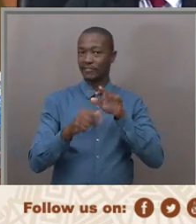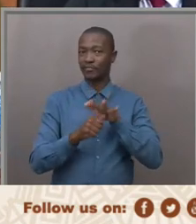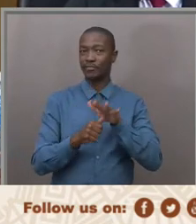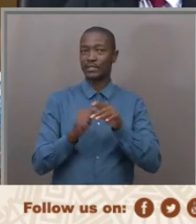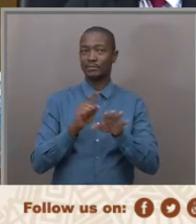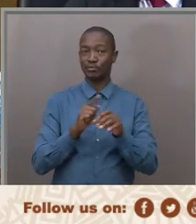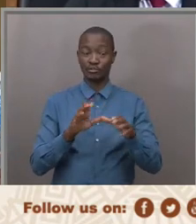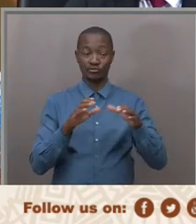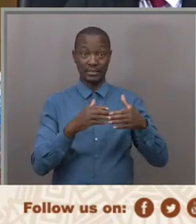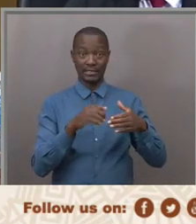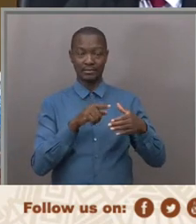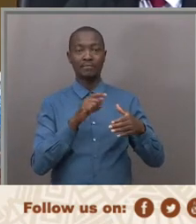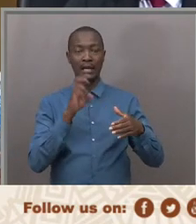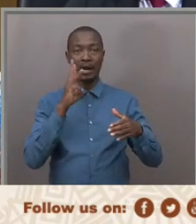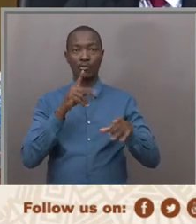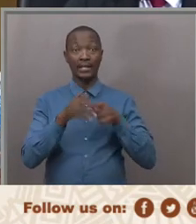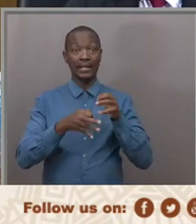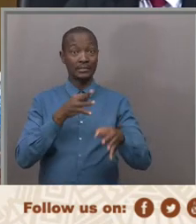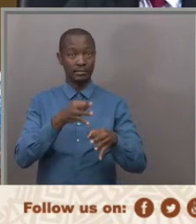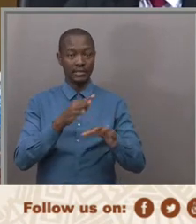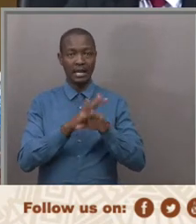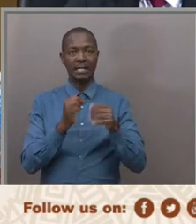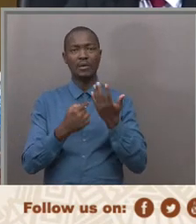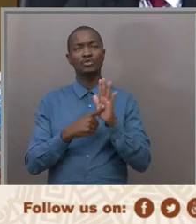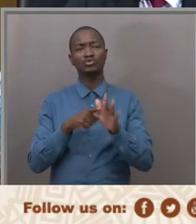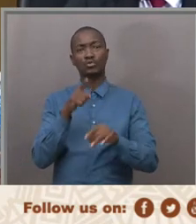I will explain, demonstrate later.